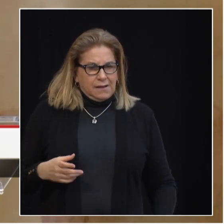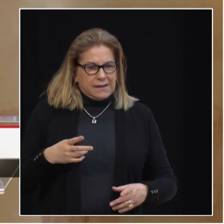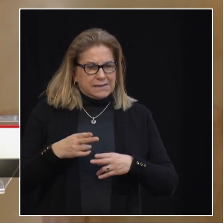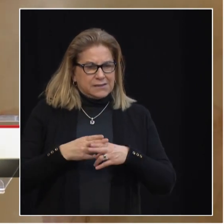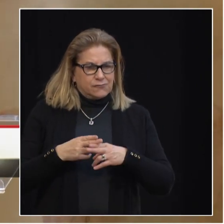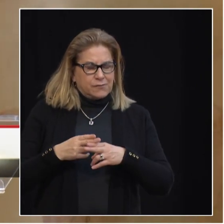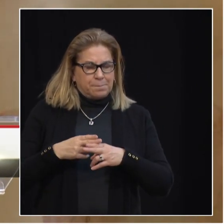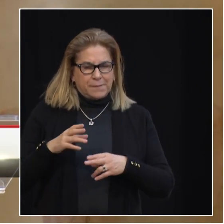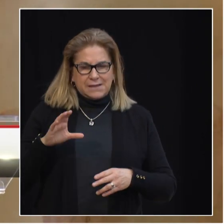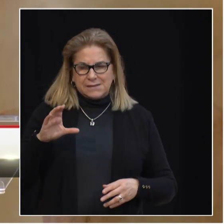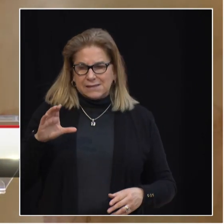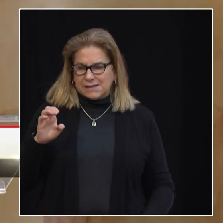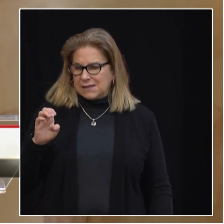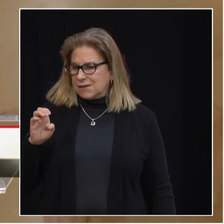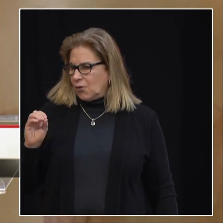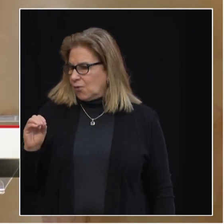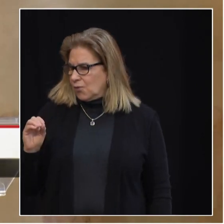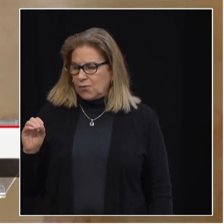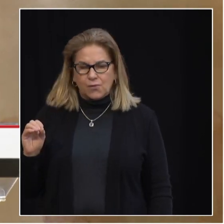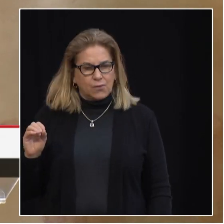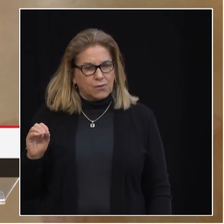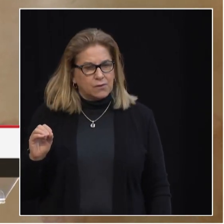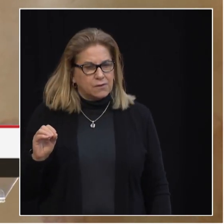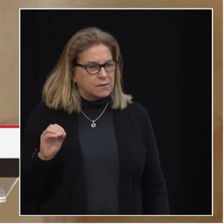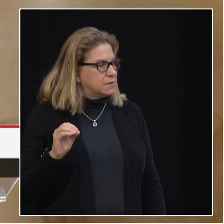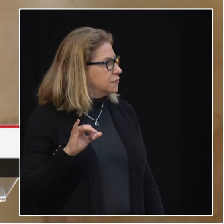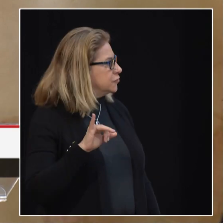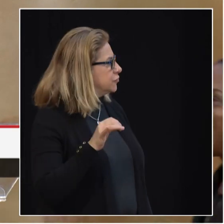stage. Welcome.